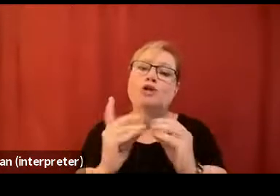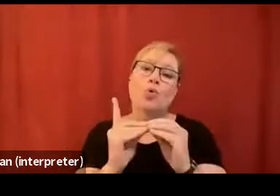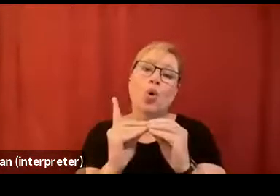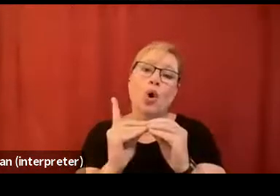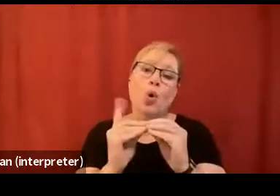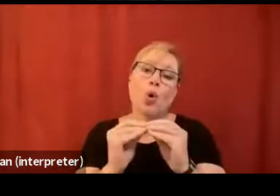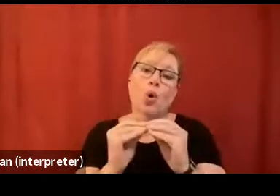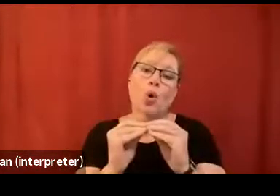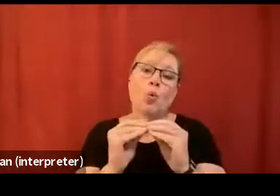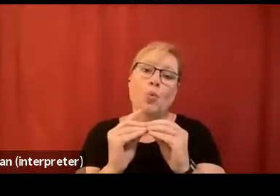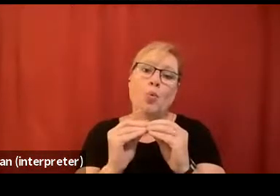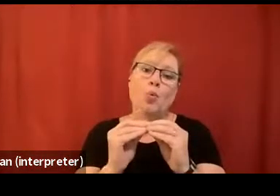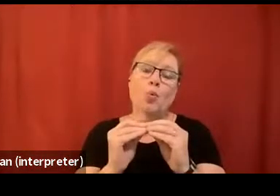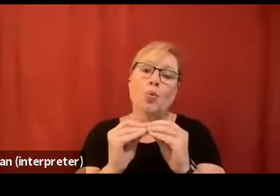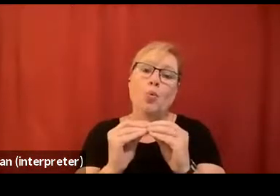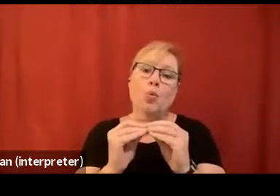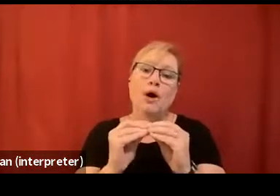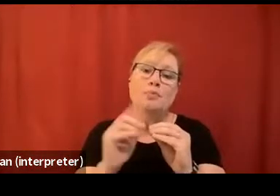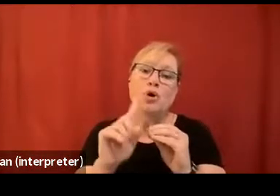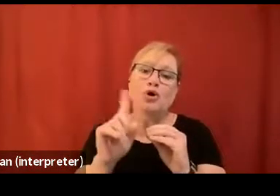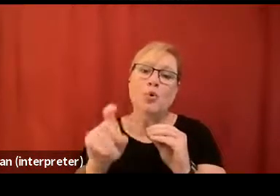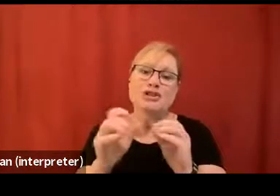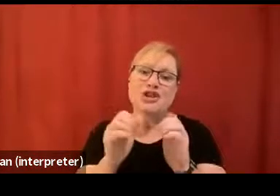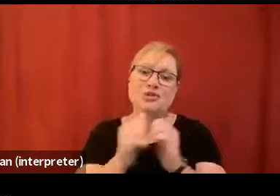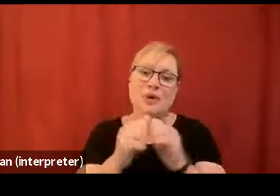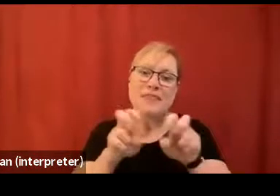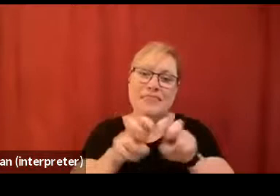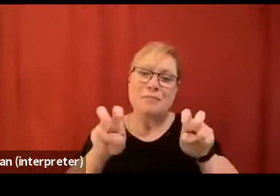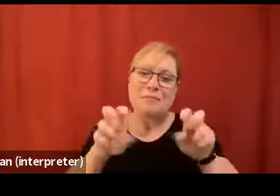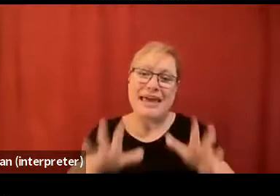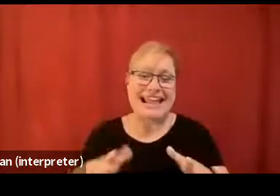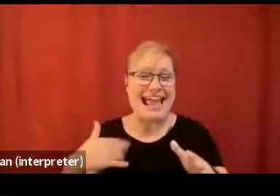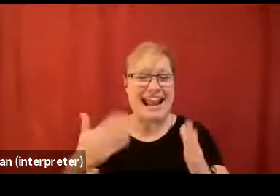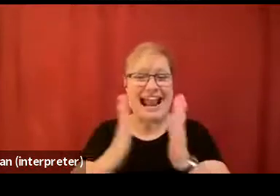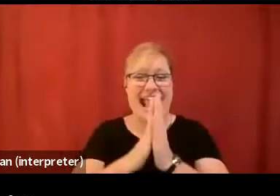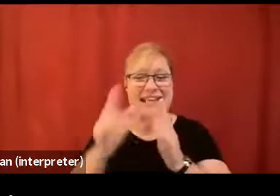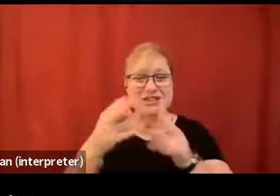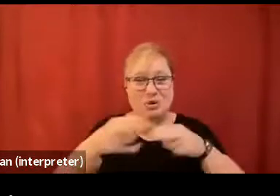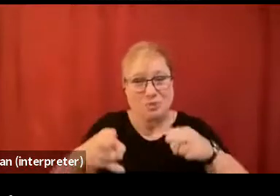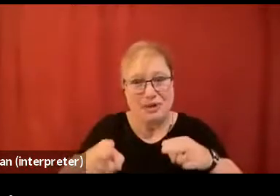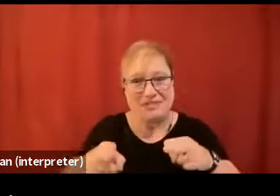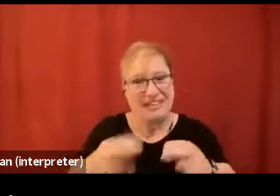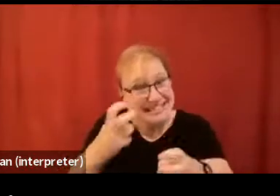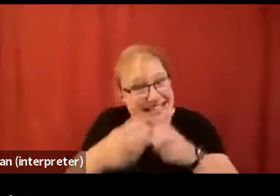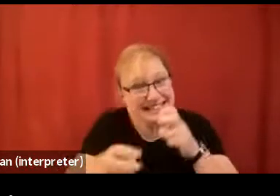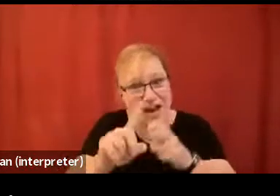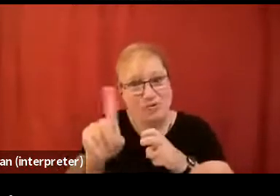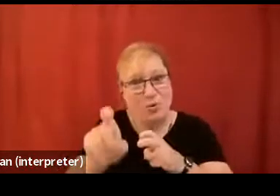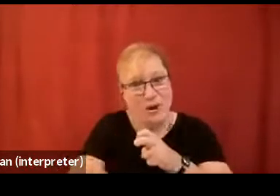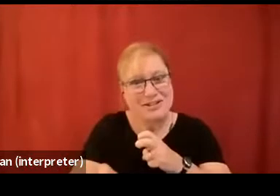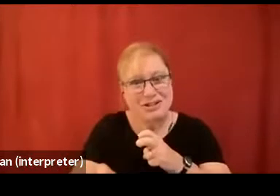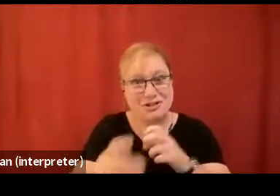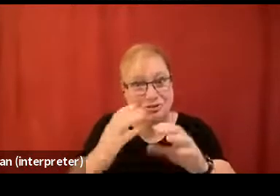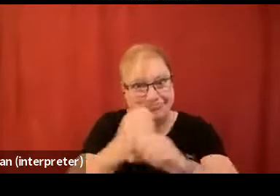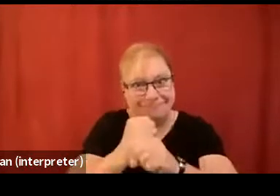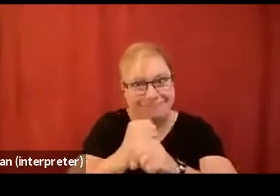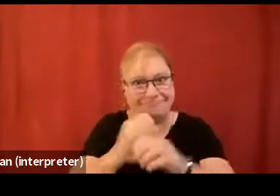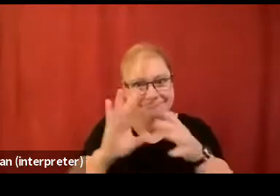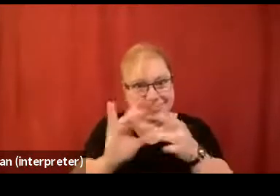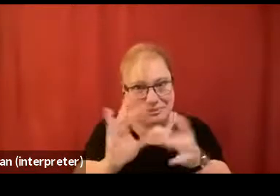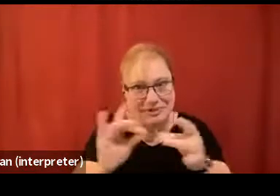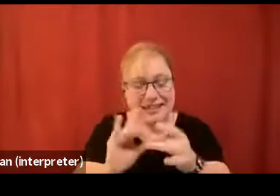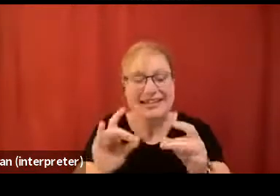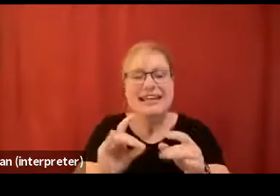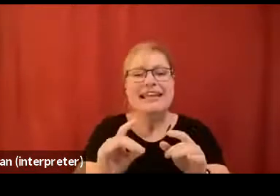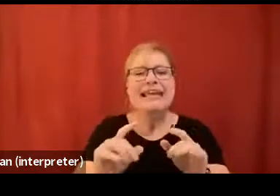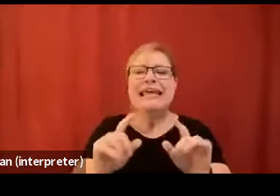go around with the panelists, and I'll ask you to be brief. And I know this might be a tough question to be brief on, but in all kinds of sectors